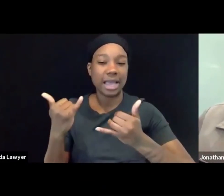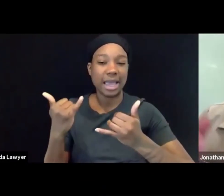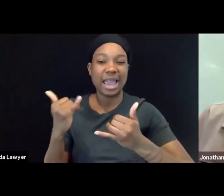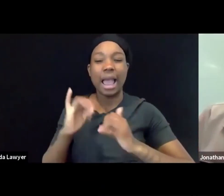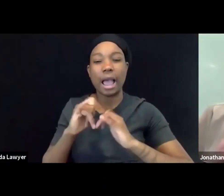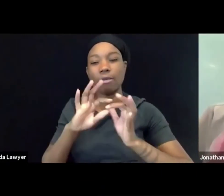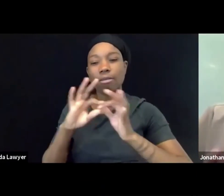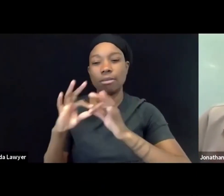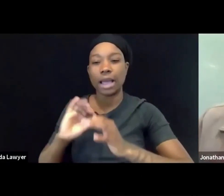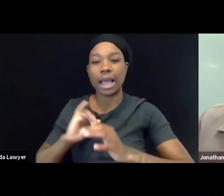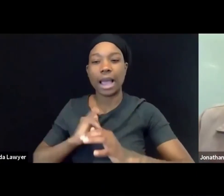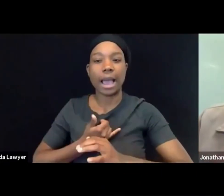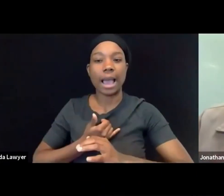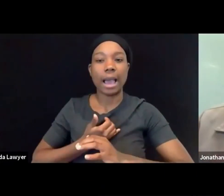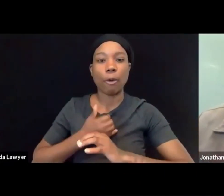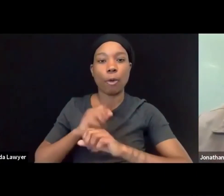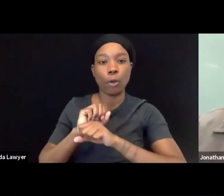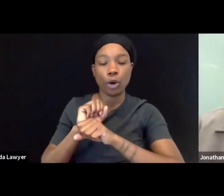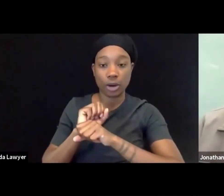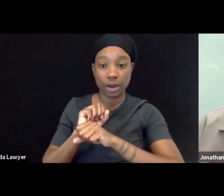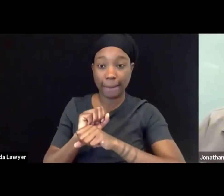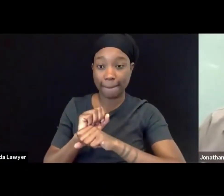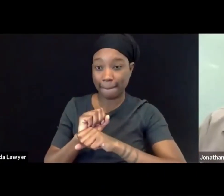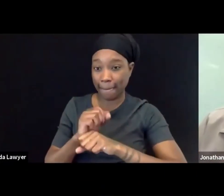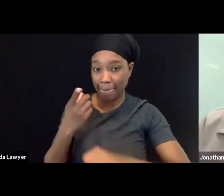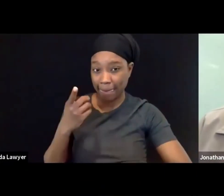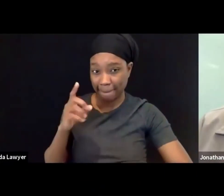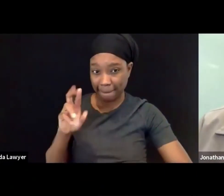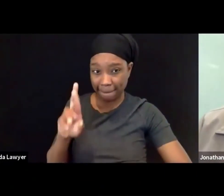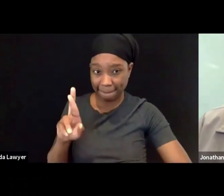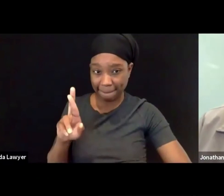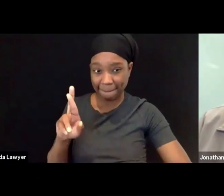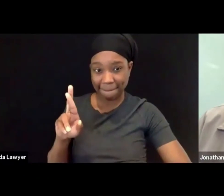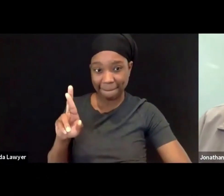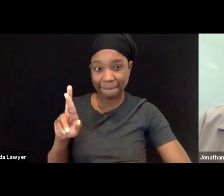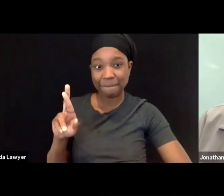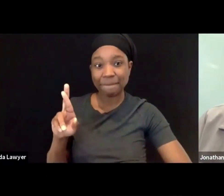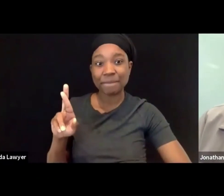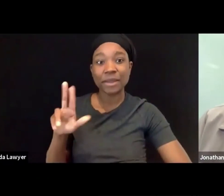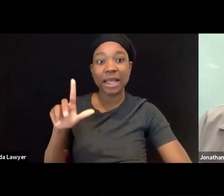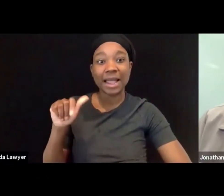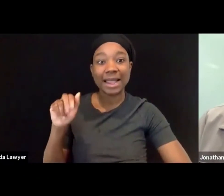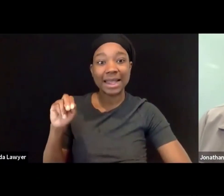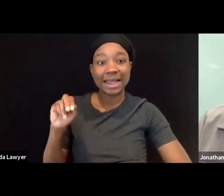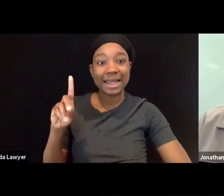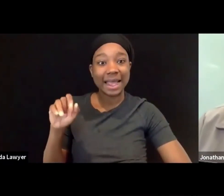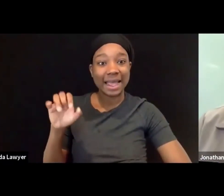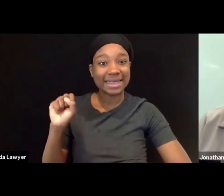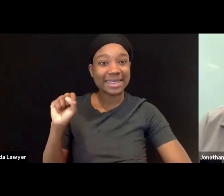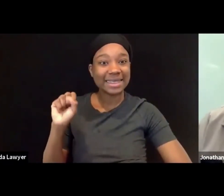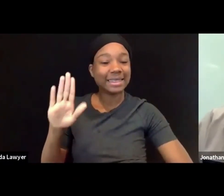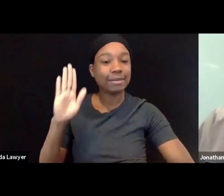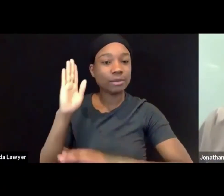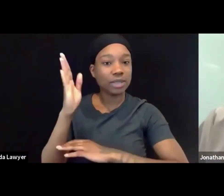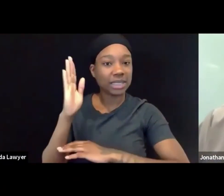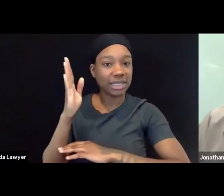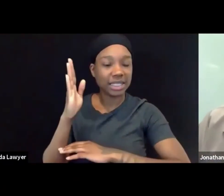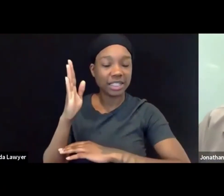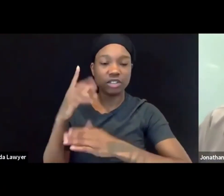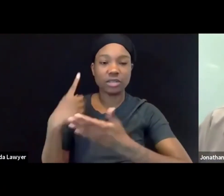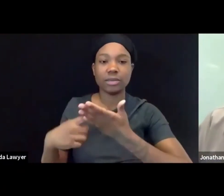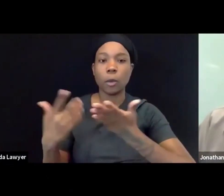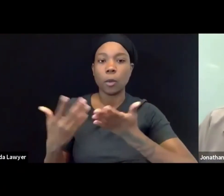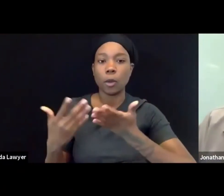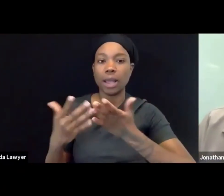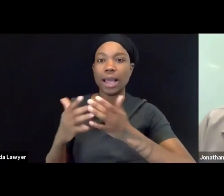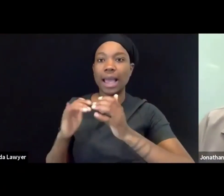One issue that surfaced in Dr. Landis' presentation of keen interest to us is the issue of better integration of